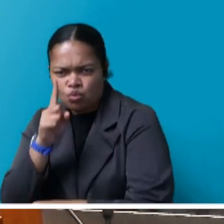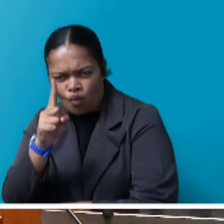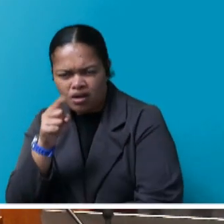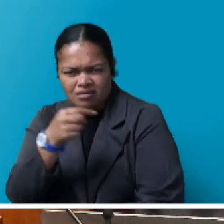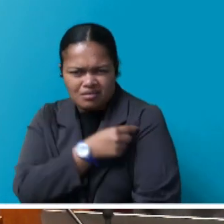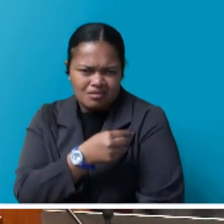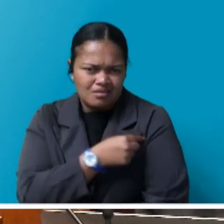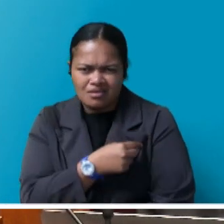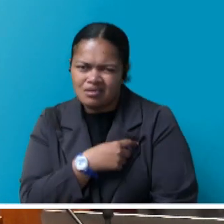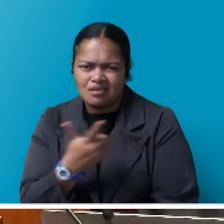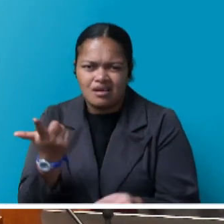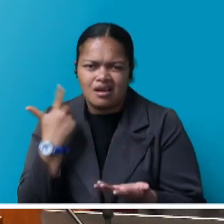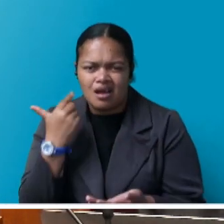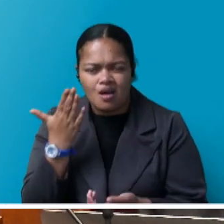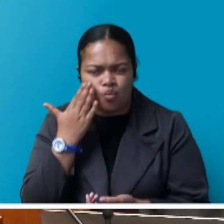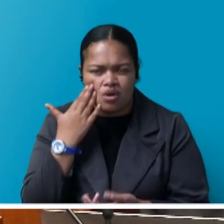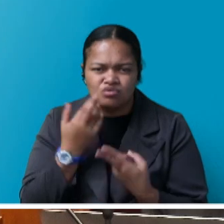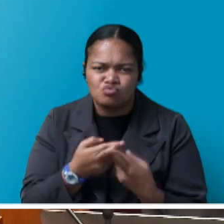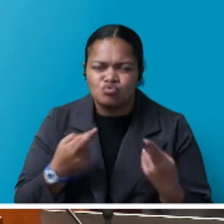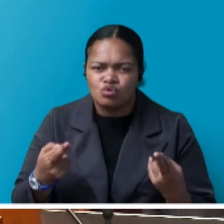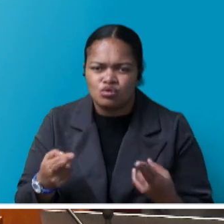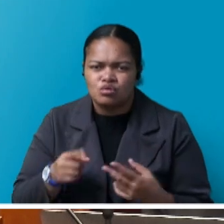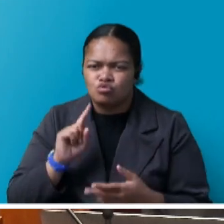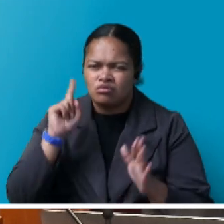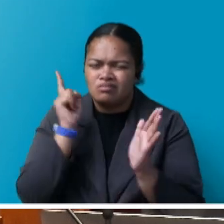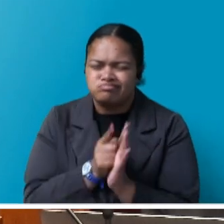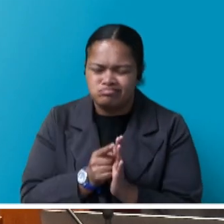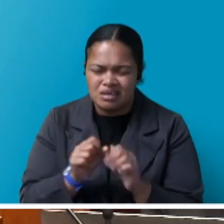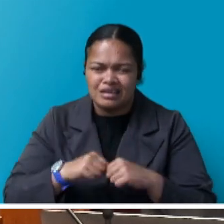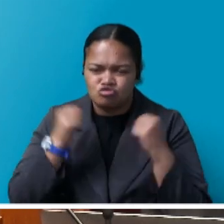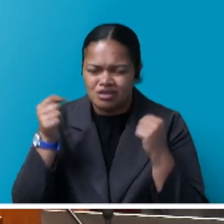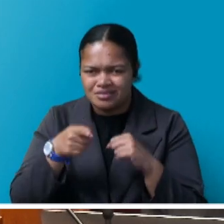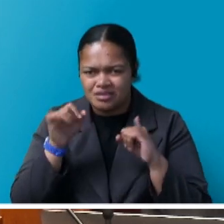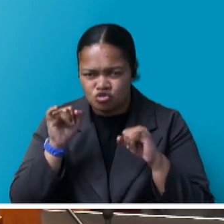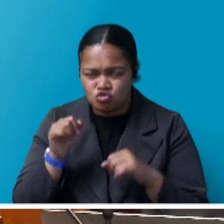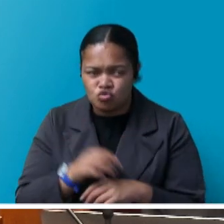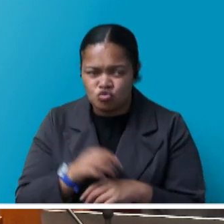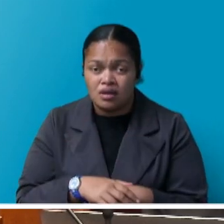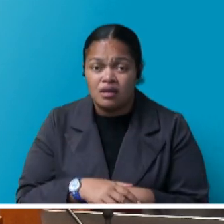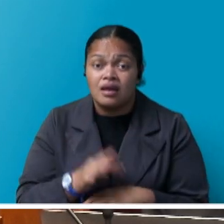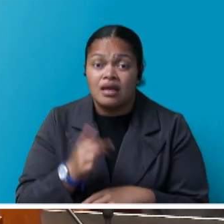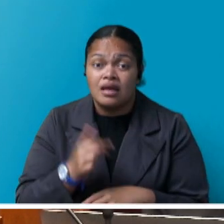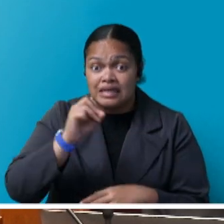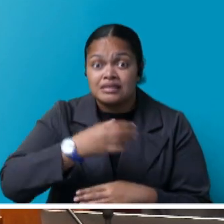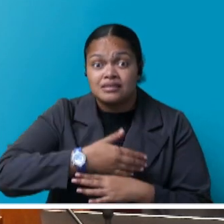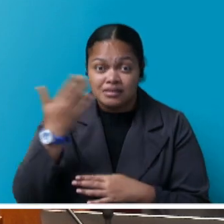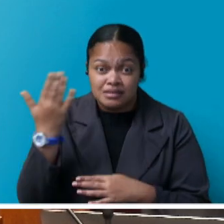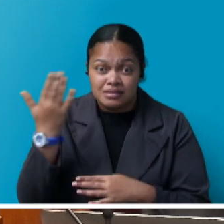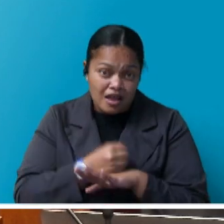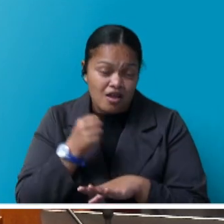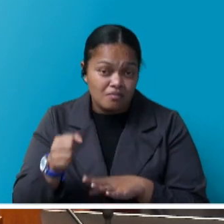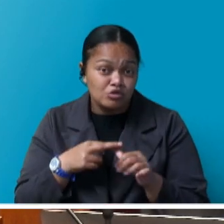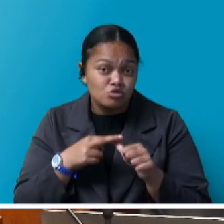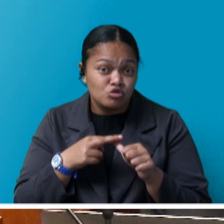the awareness and resources to adequately address this threat. The government's 90-day HIV outbreak response plan and the